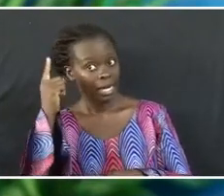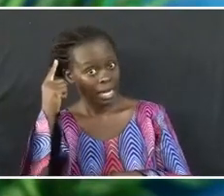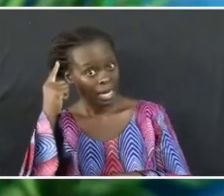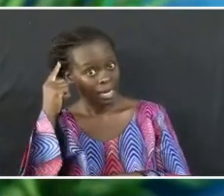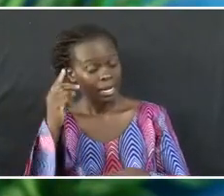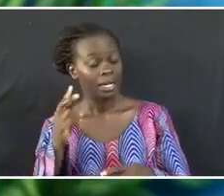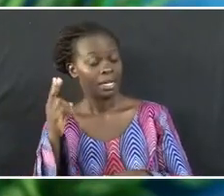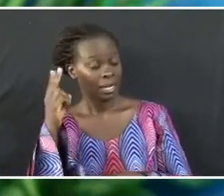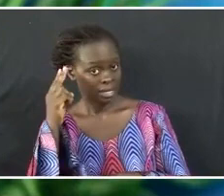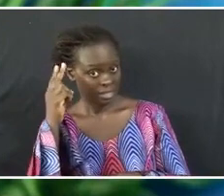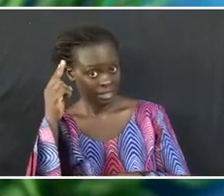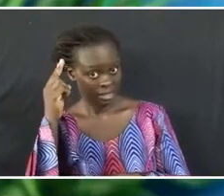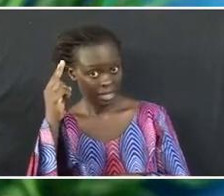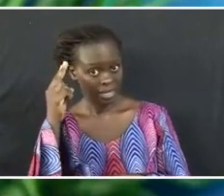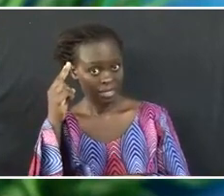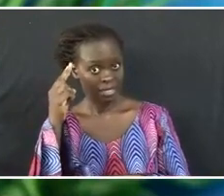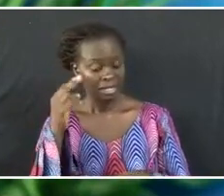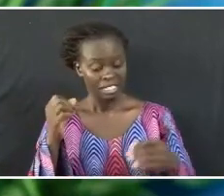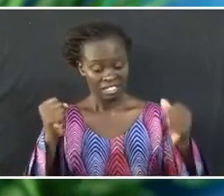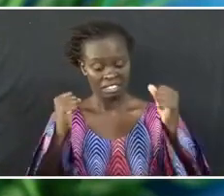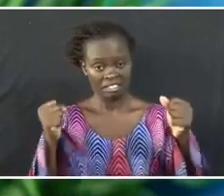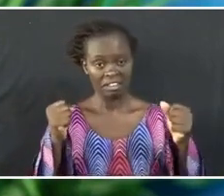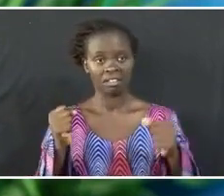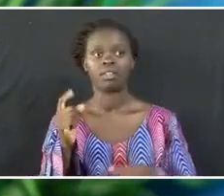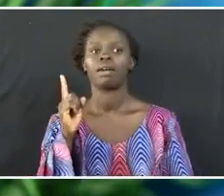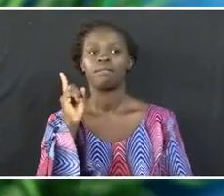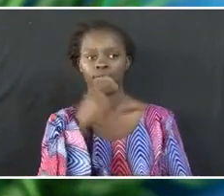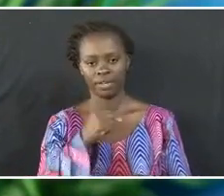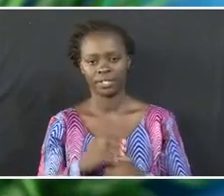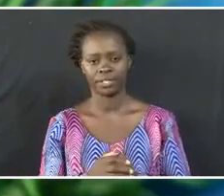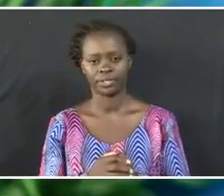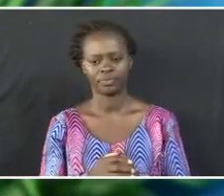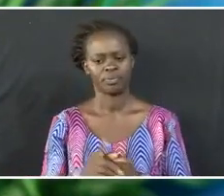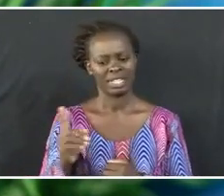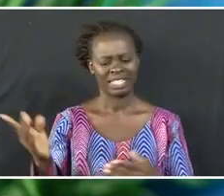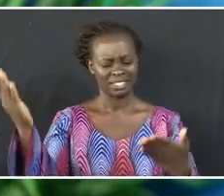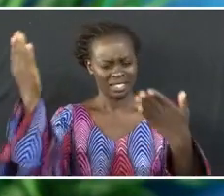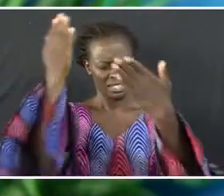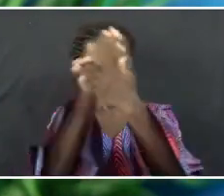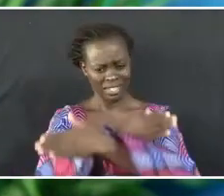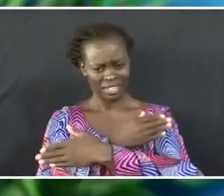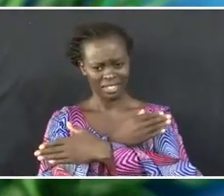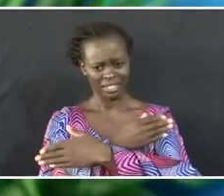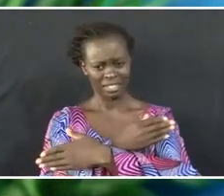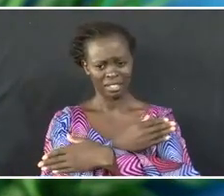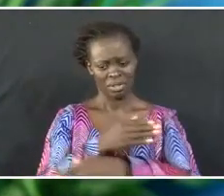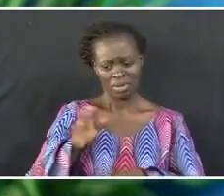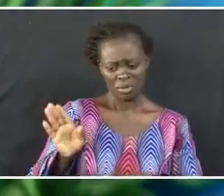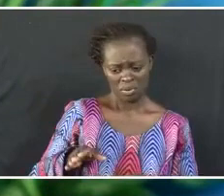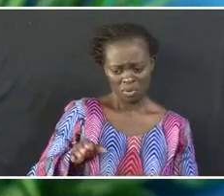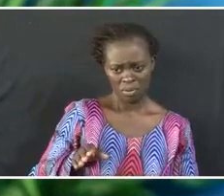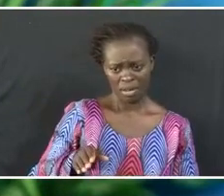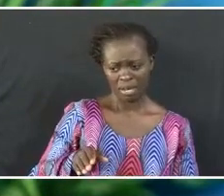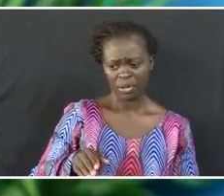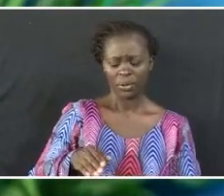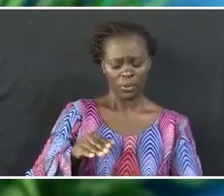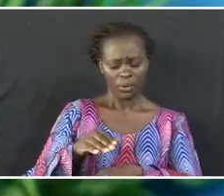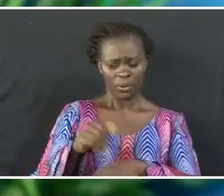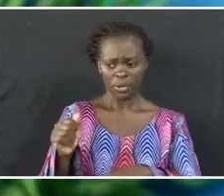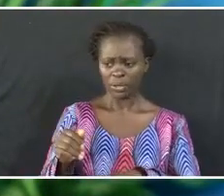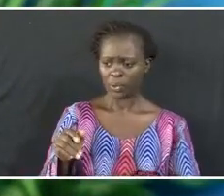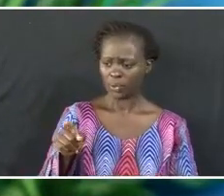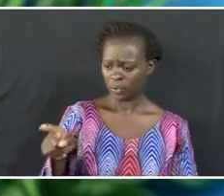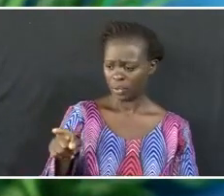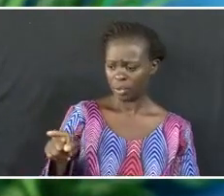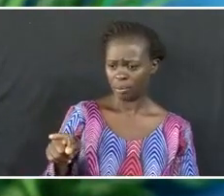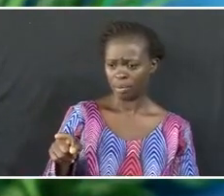would be weak," he said. That night, Delilah had Samson's hair cut. Then she